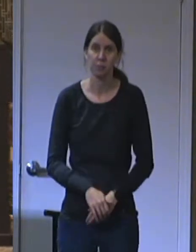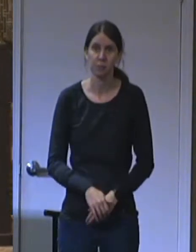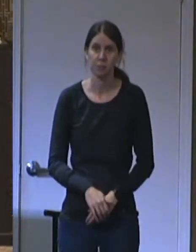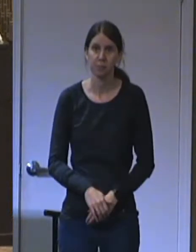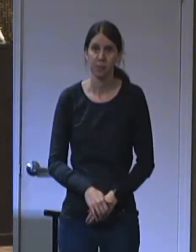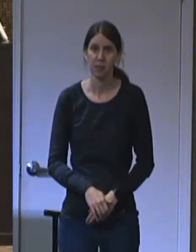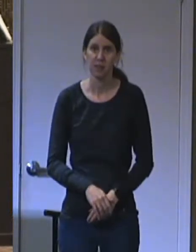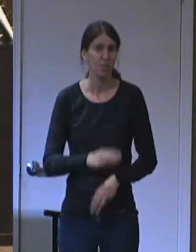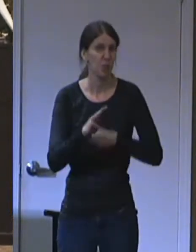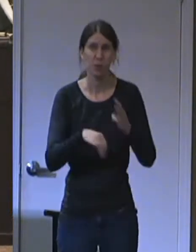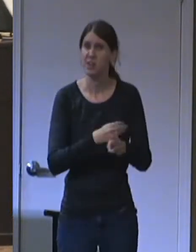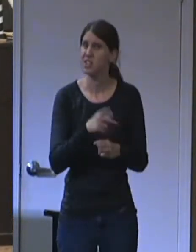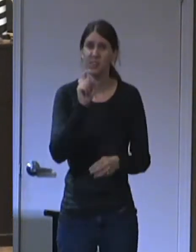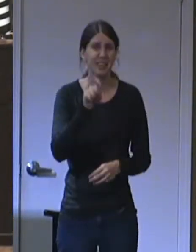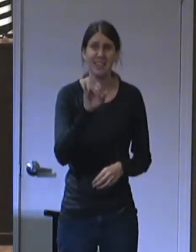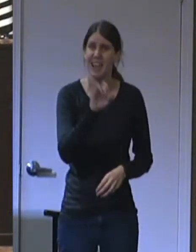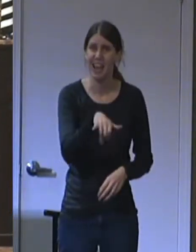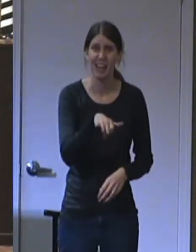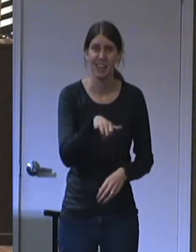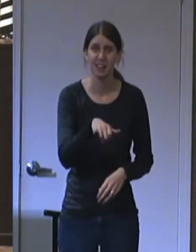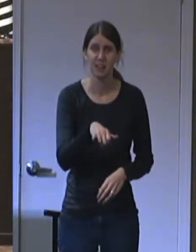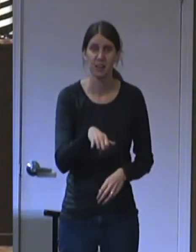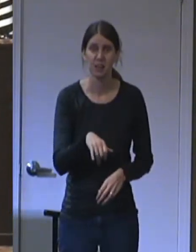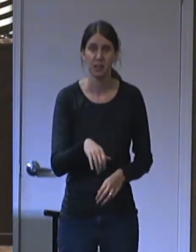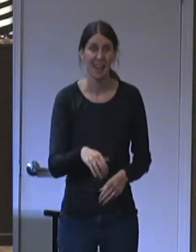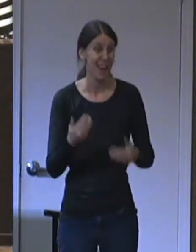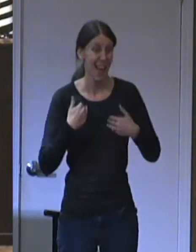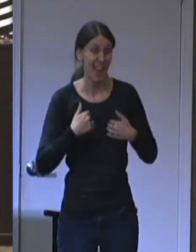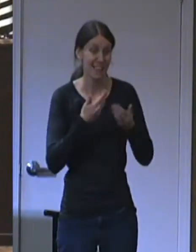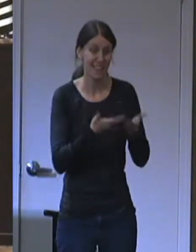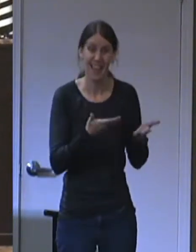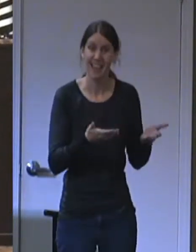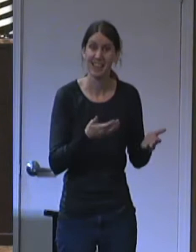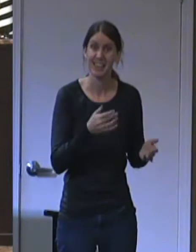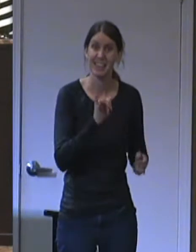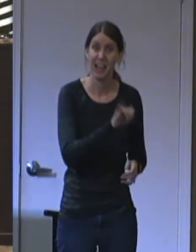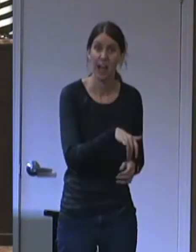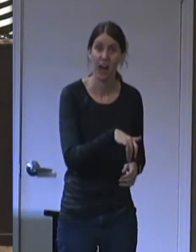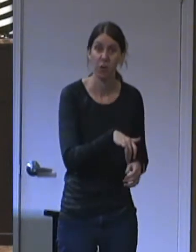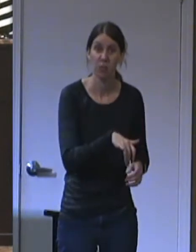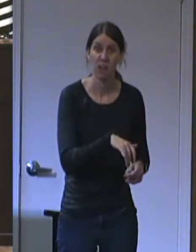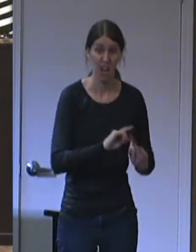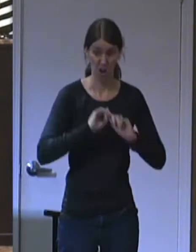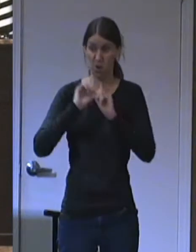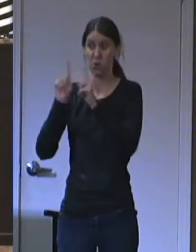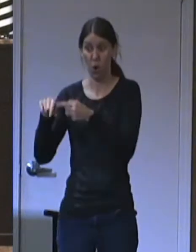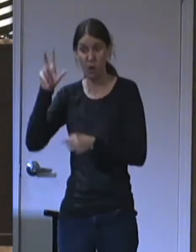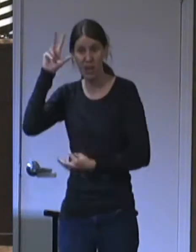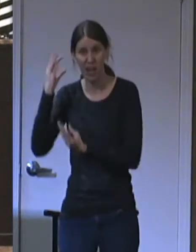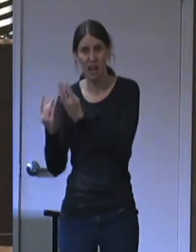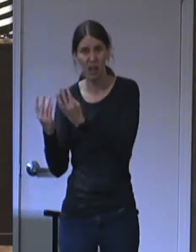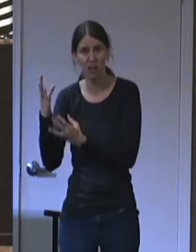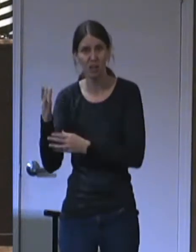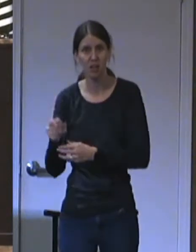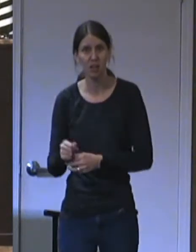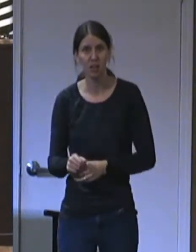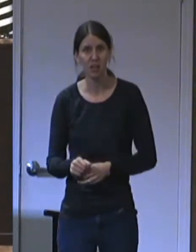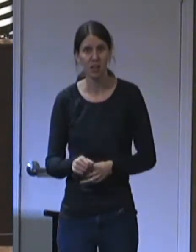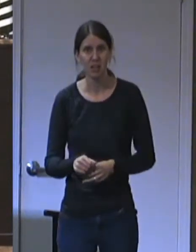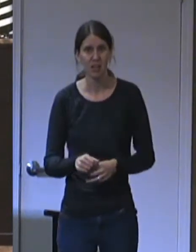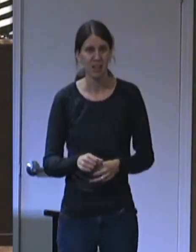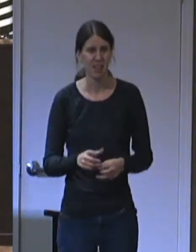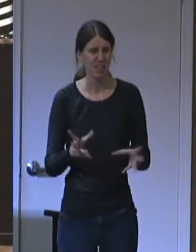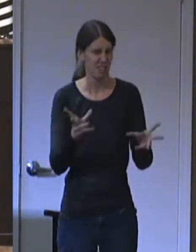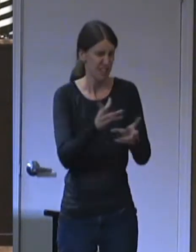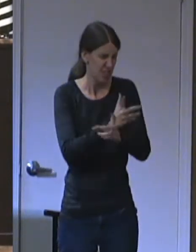They don't need that. The world's got all of that. And it's still going to hell in a handbasket, as they say. It's